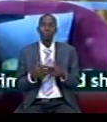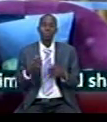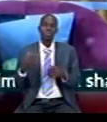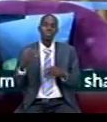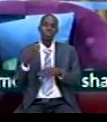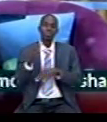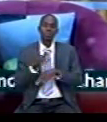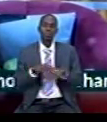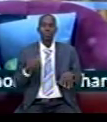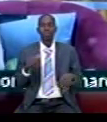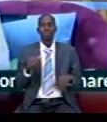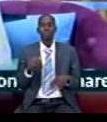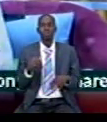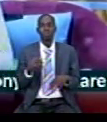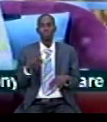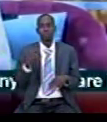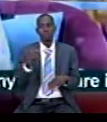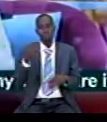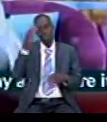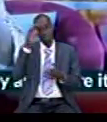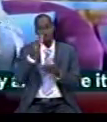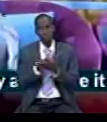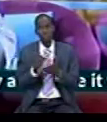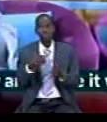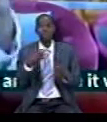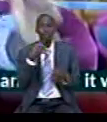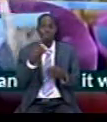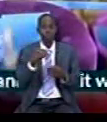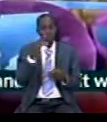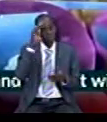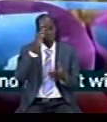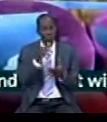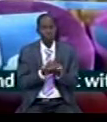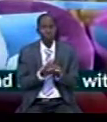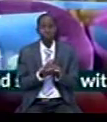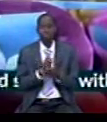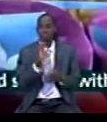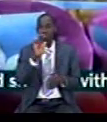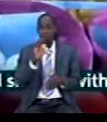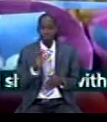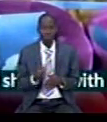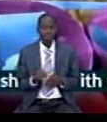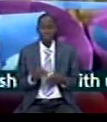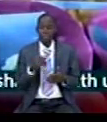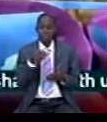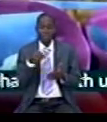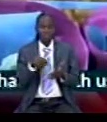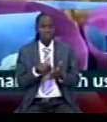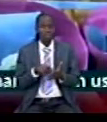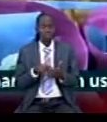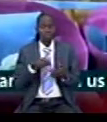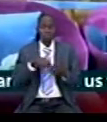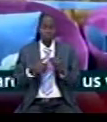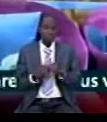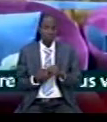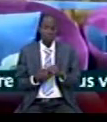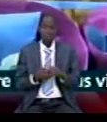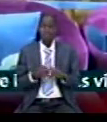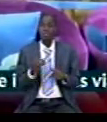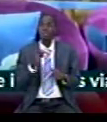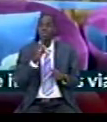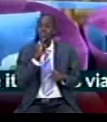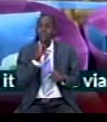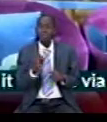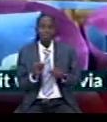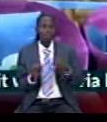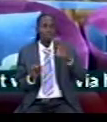he said, let me tell you, it is 50-50. She may survive it because it's too big. Oga,